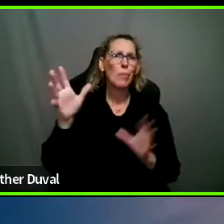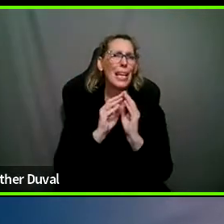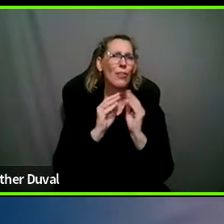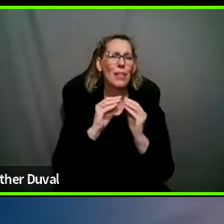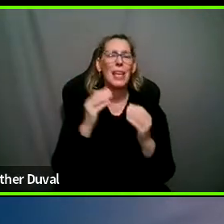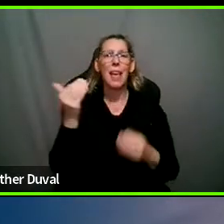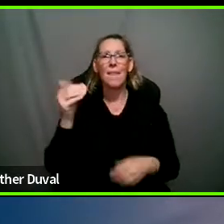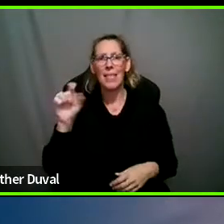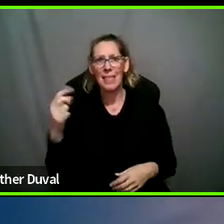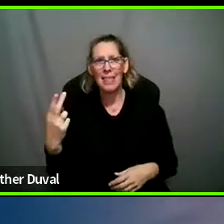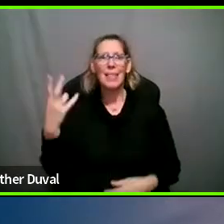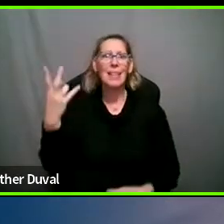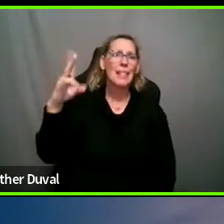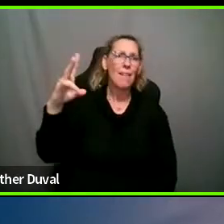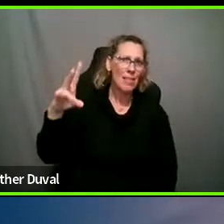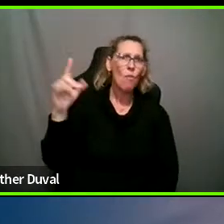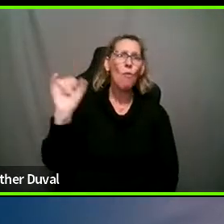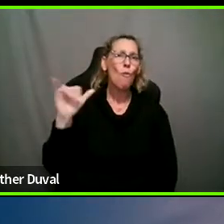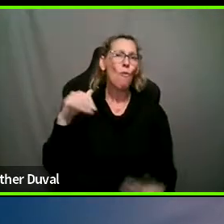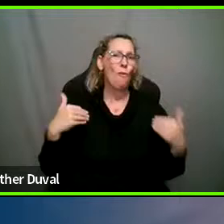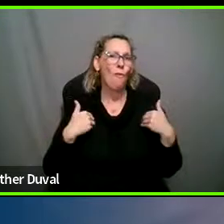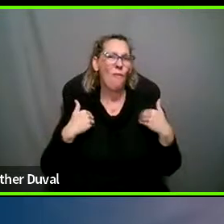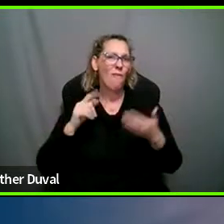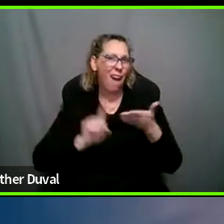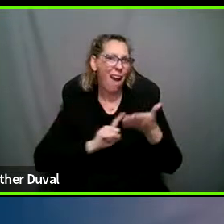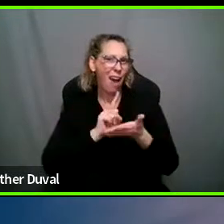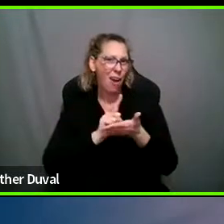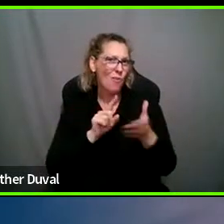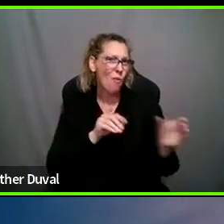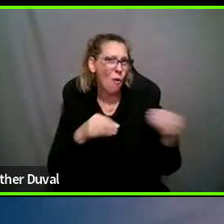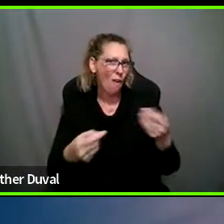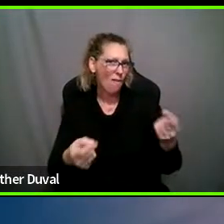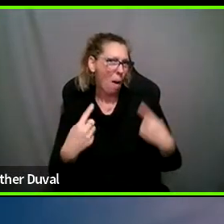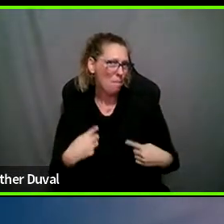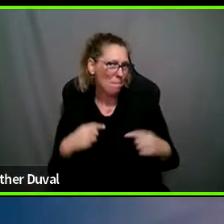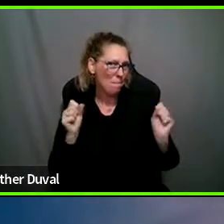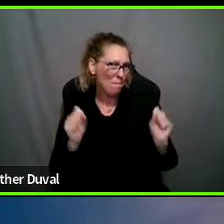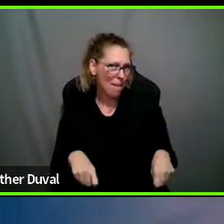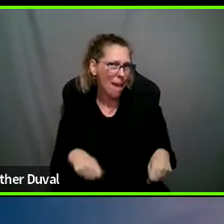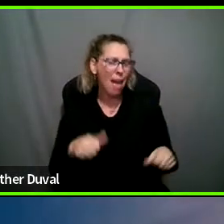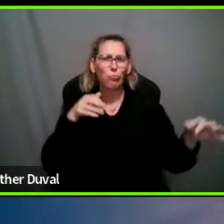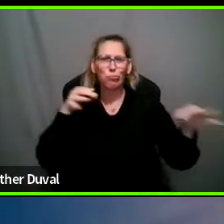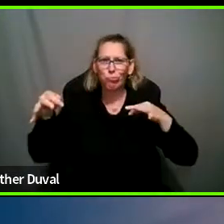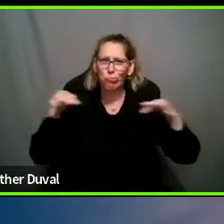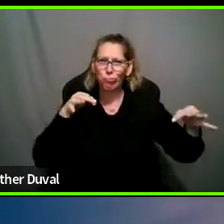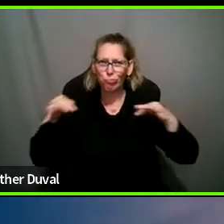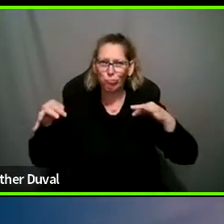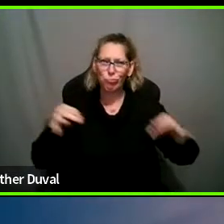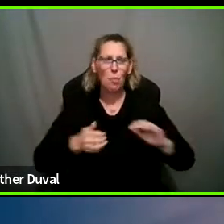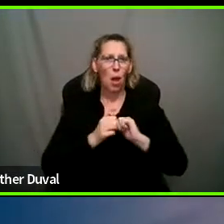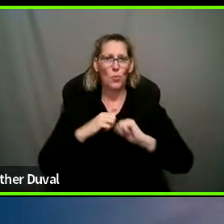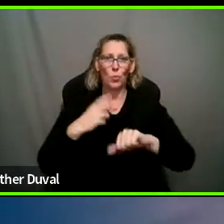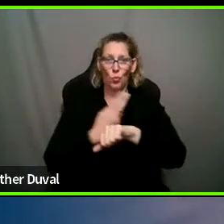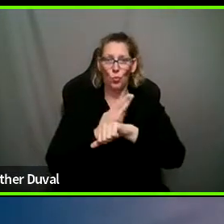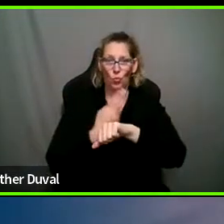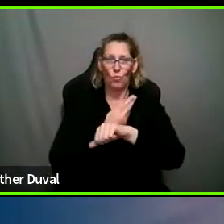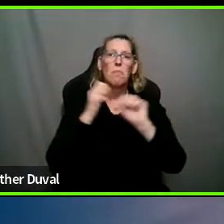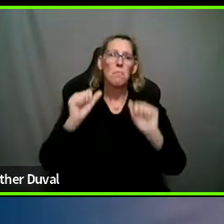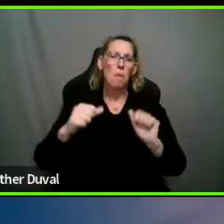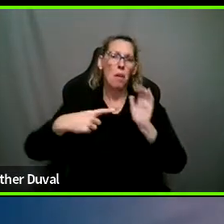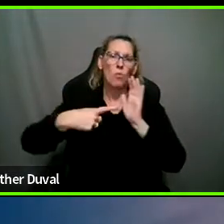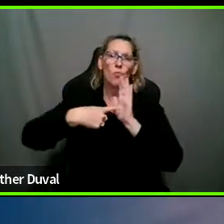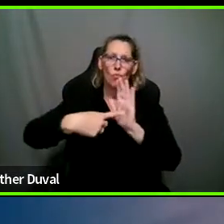and the 17th. We also have office hours. More than happy to help people understand how to use that. So we can